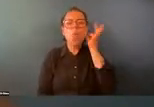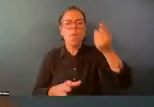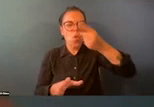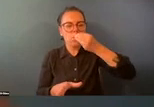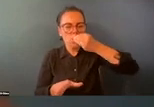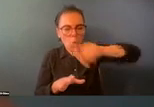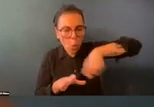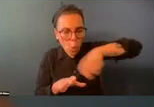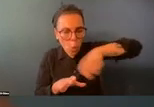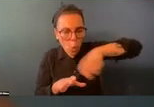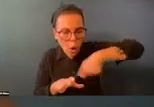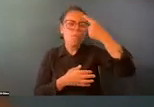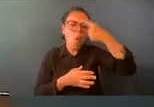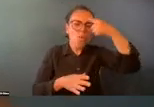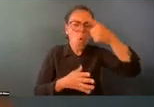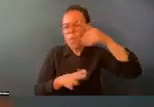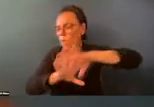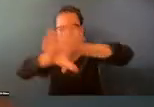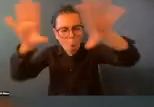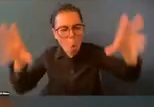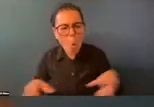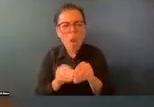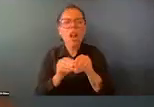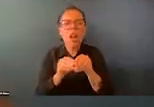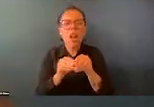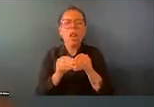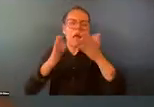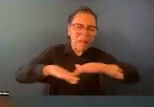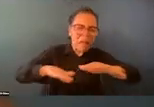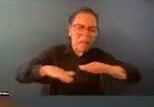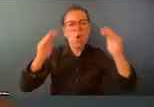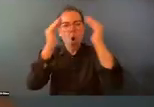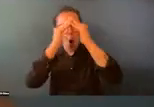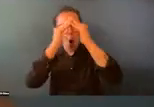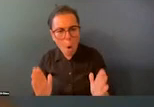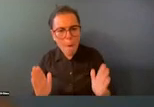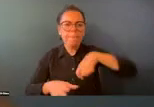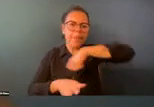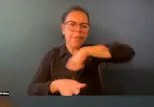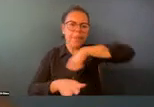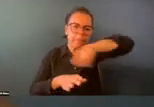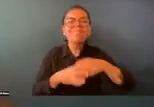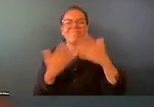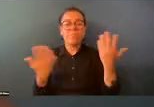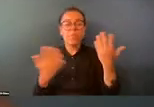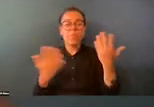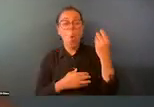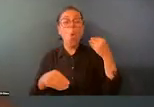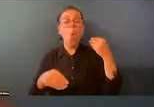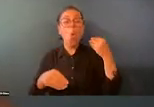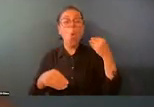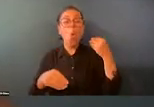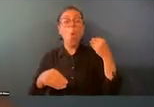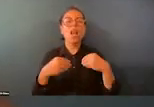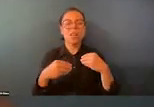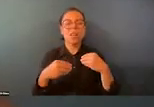particularly vulnerable to increased heat that also exacerbates poor air quality. These impacts of increased heat can